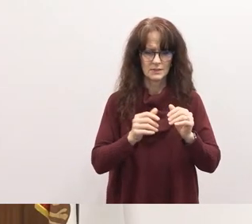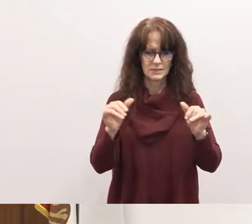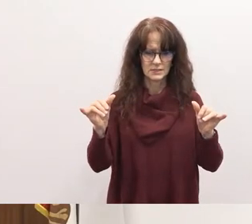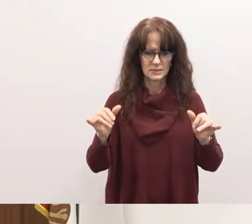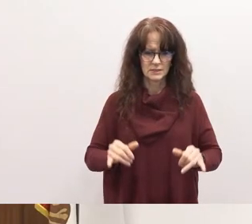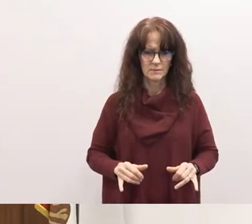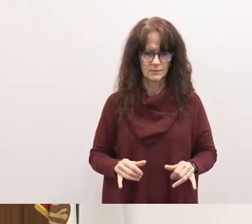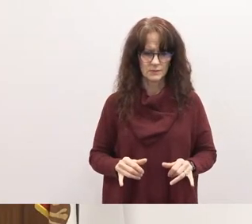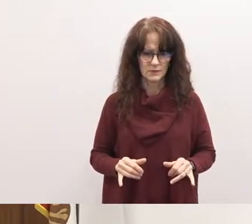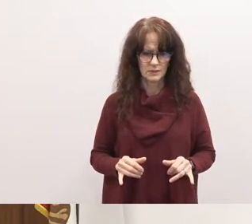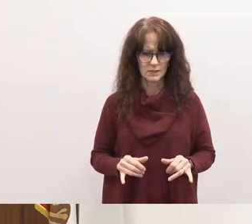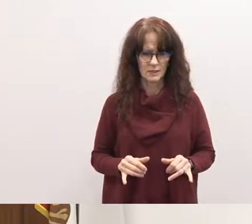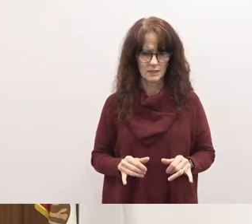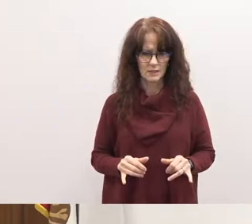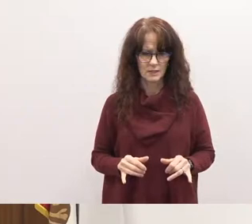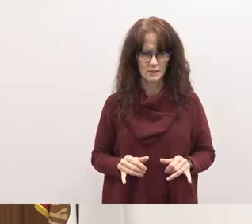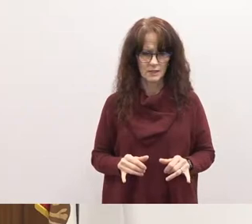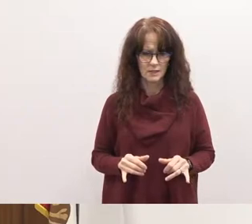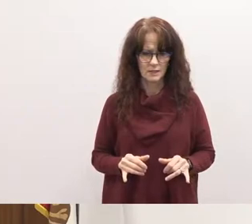systems.